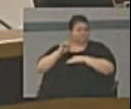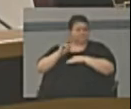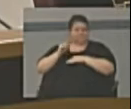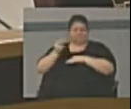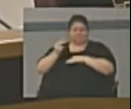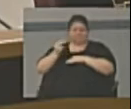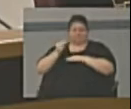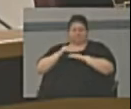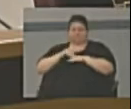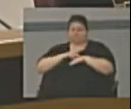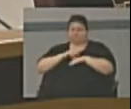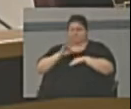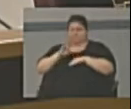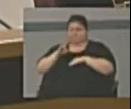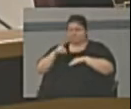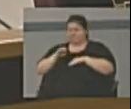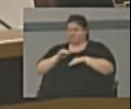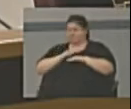p.m.